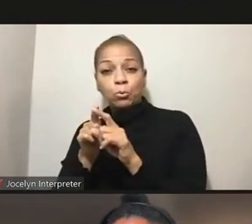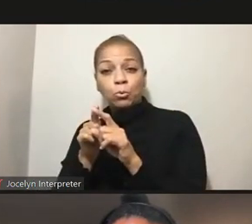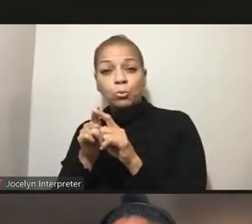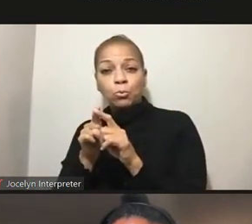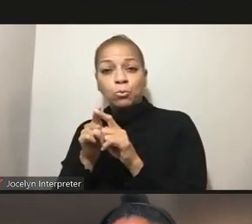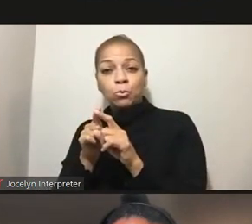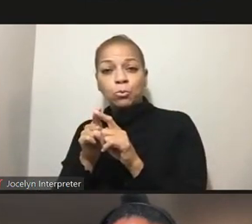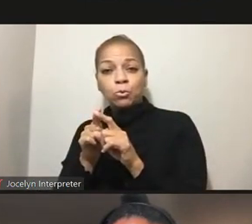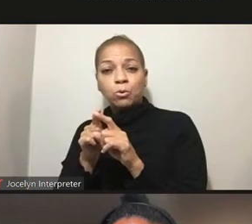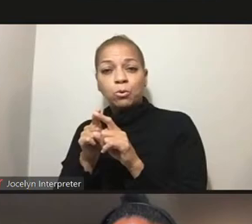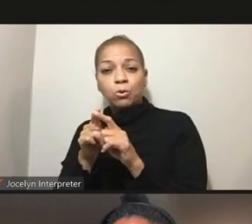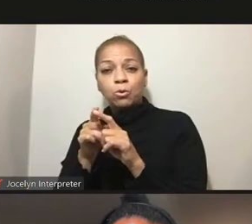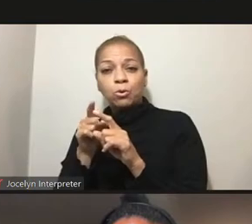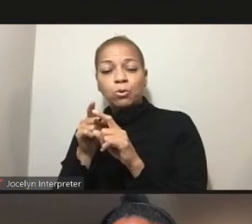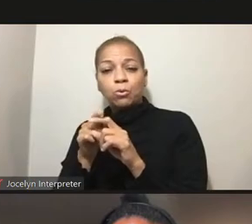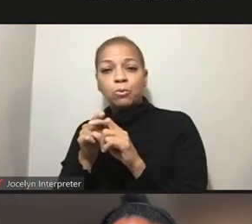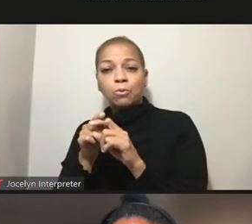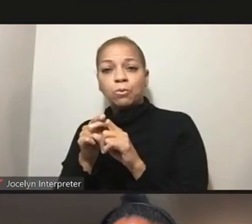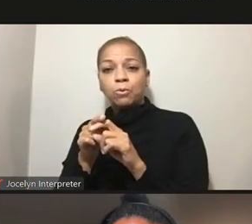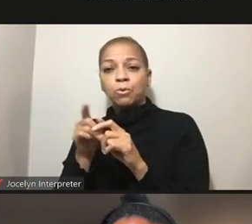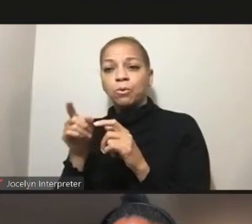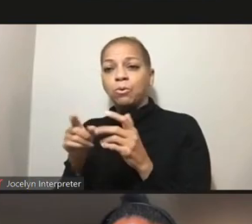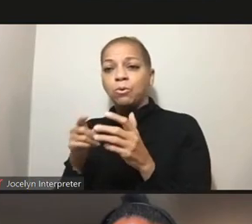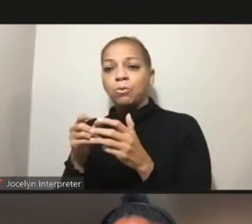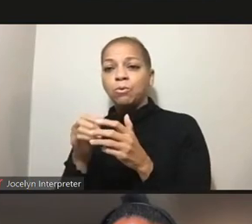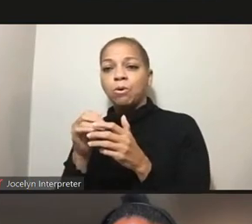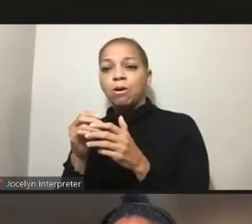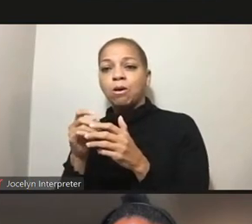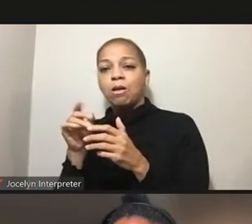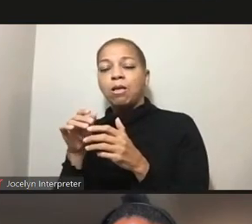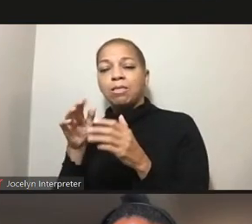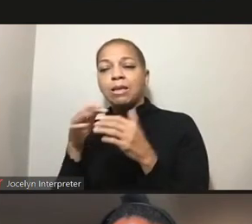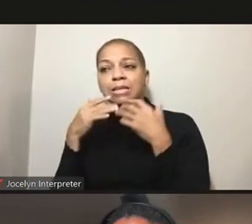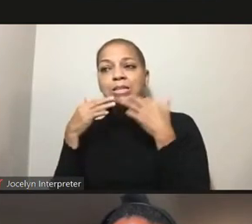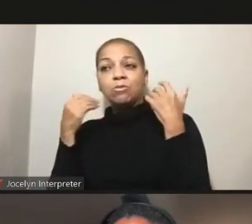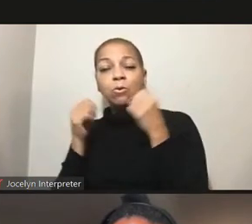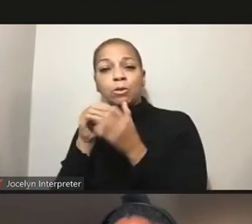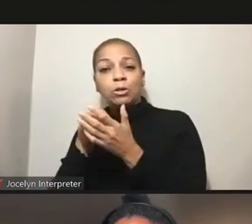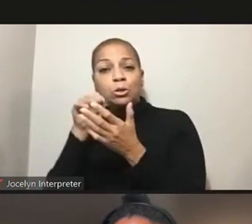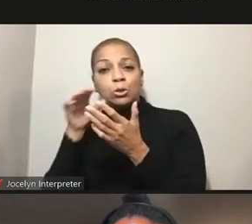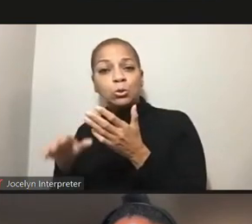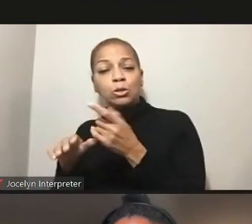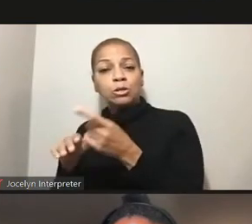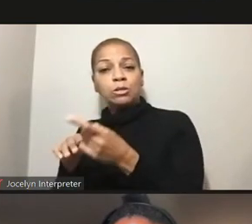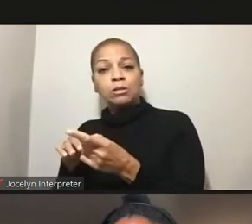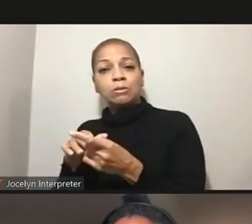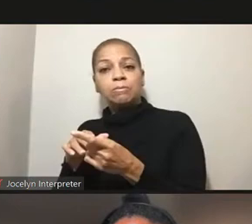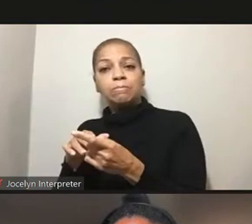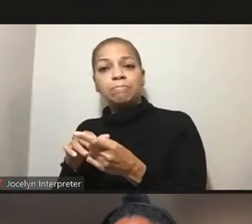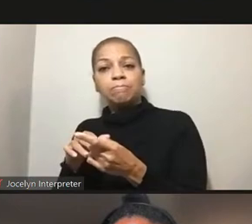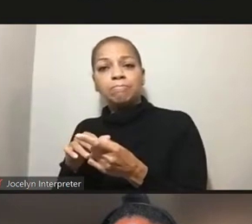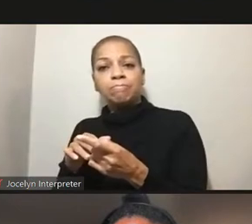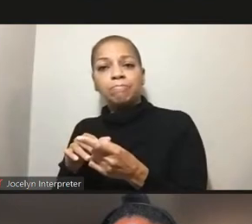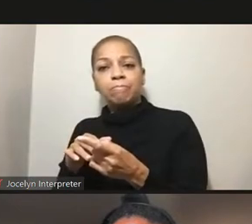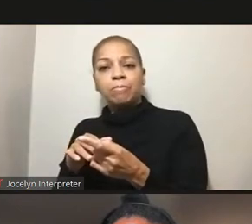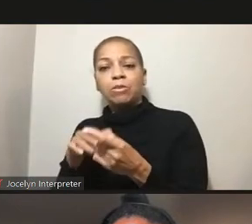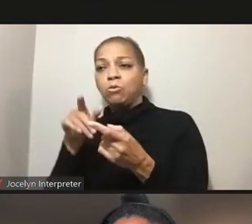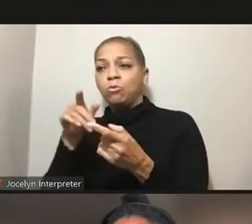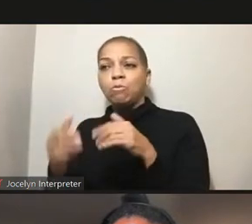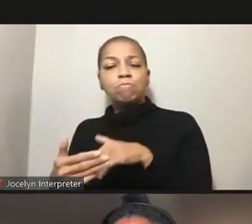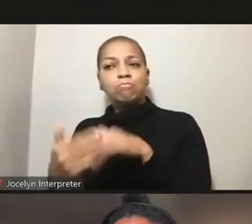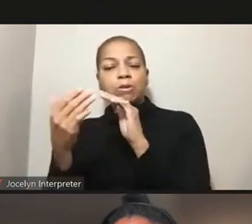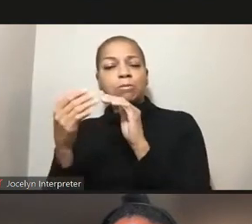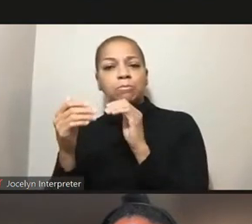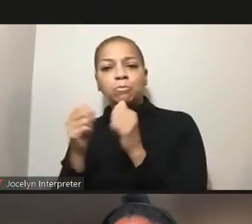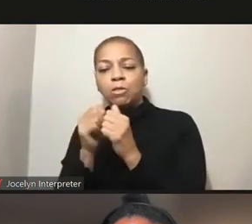you were my colleague at Pratt, you know, the sort of the generosity with the students, the being present with the students, being present with all the students. You know,